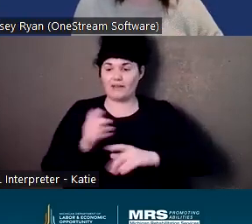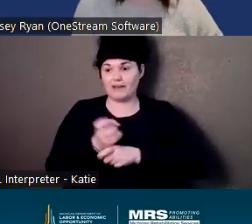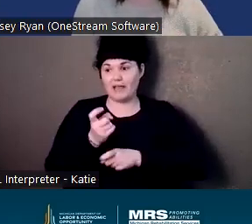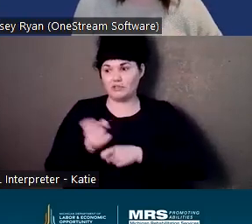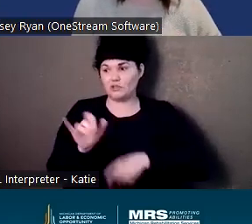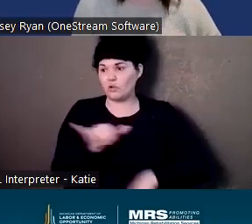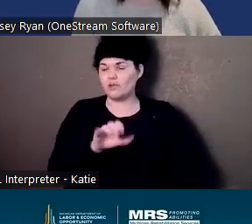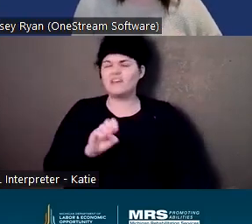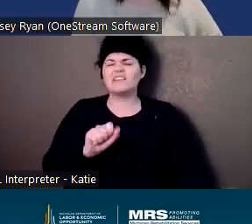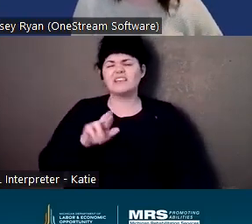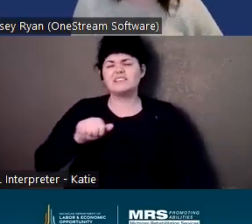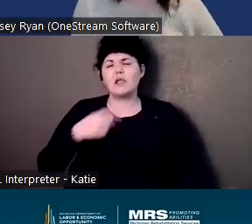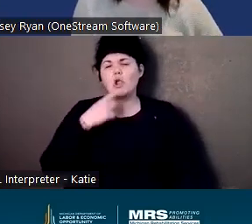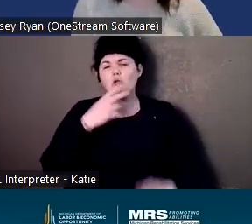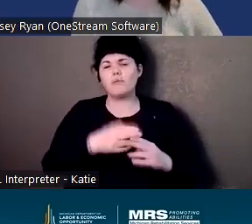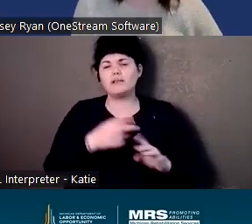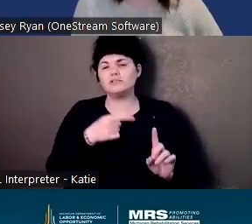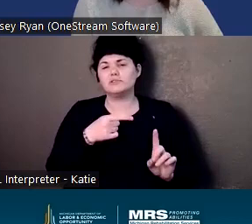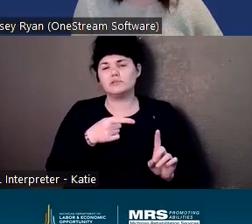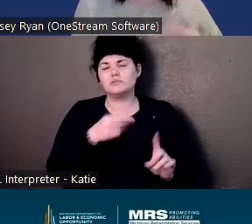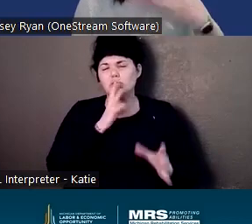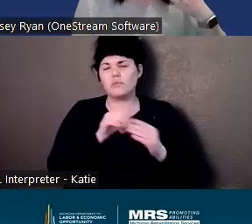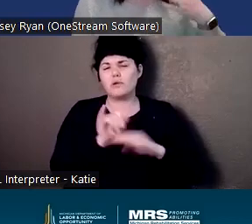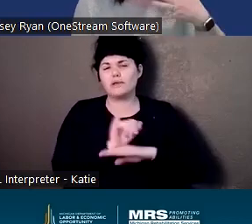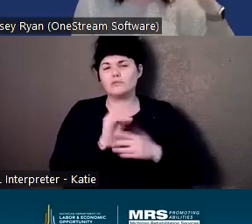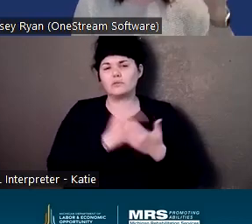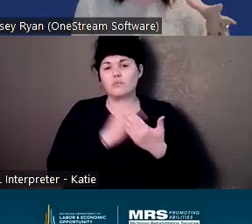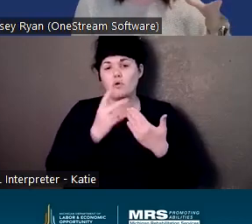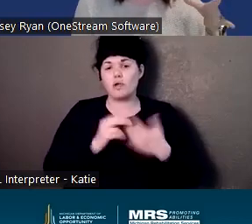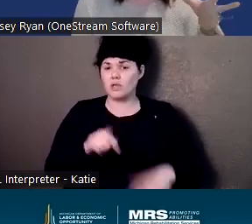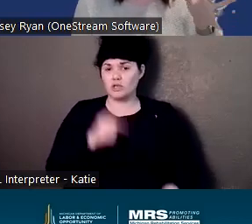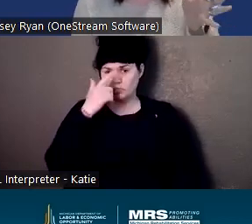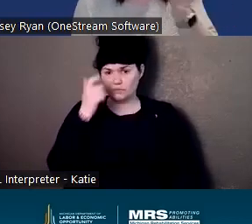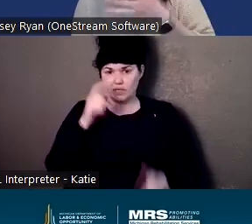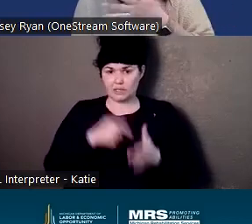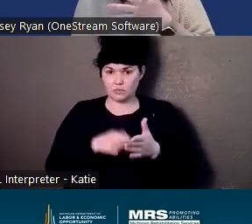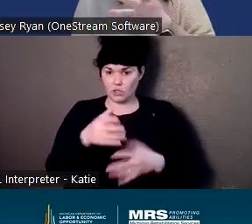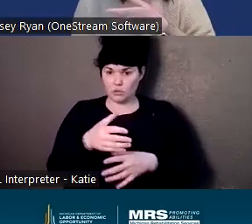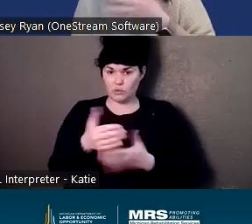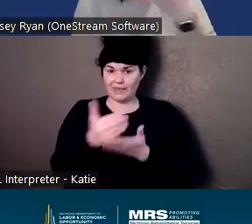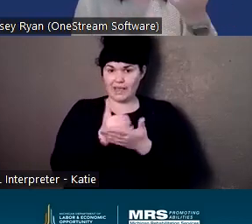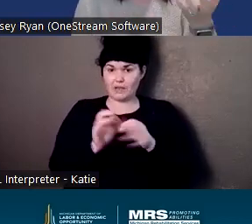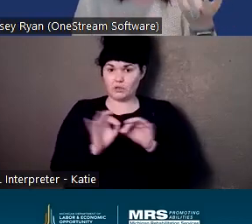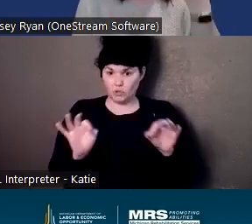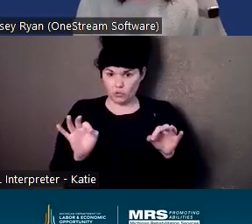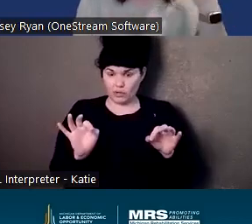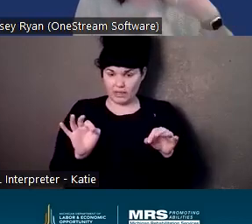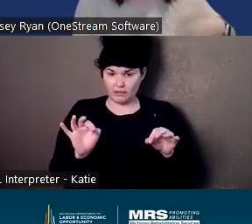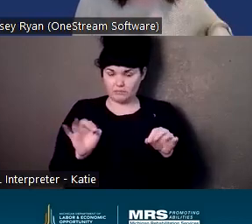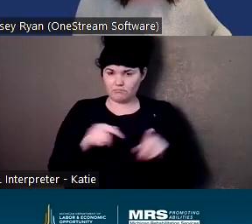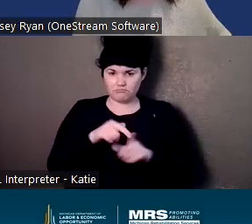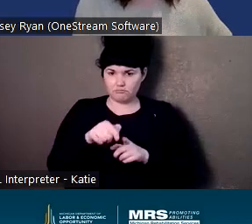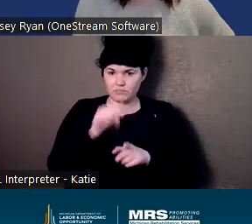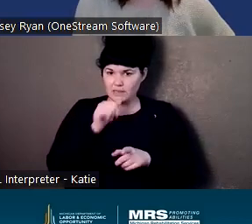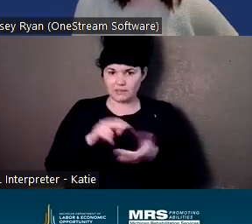in her, when she was talking about the internship program, just because what you get a degree in doesn't mean that's always going to end up where you